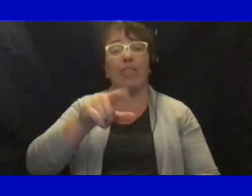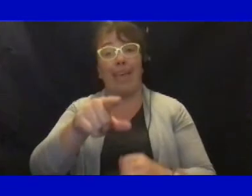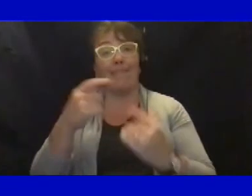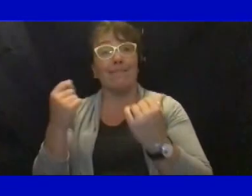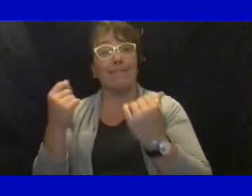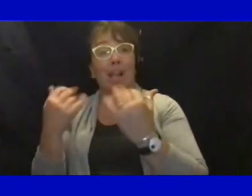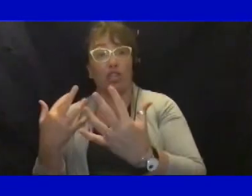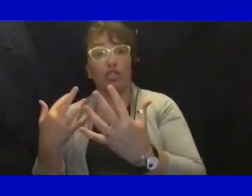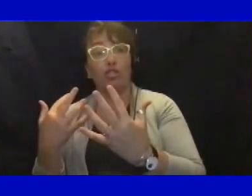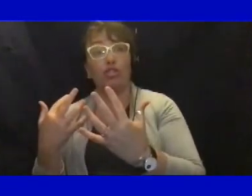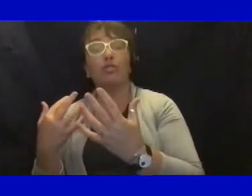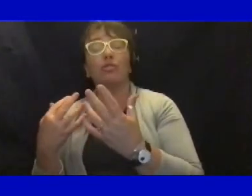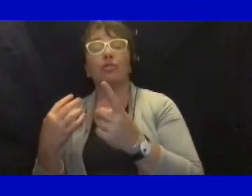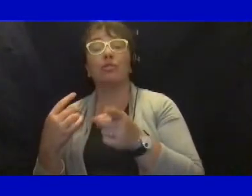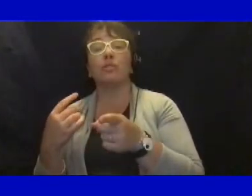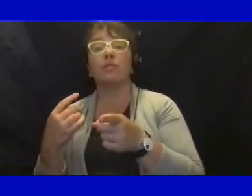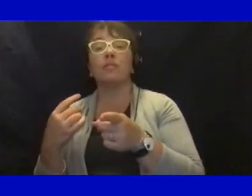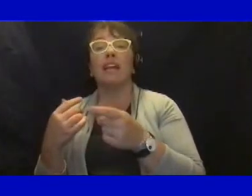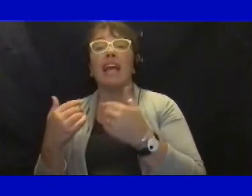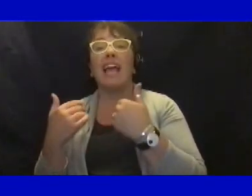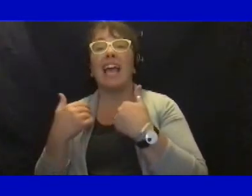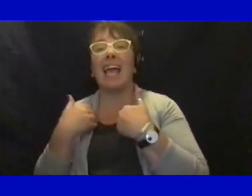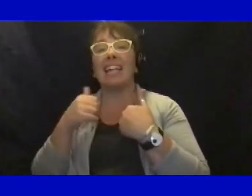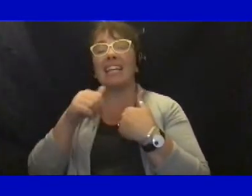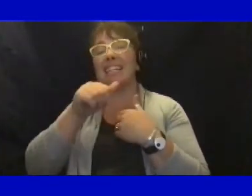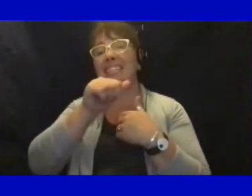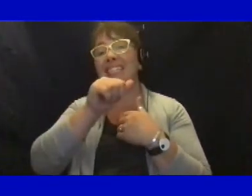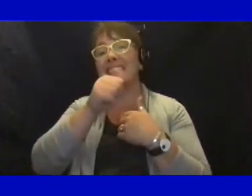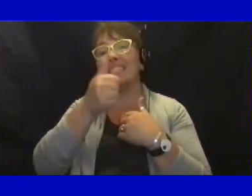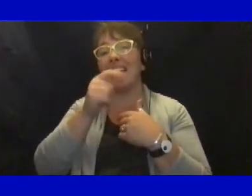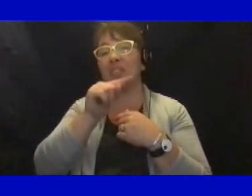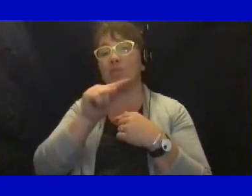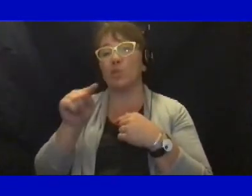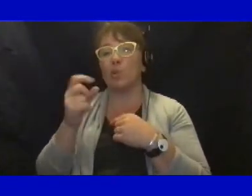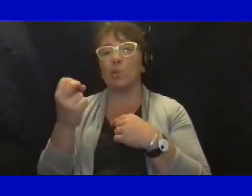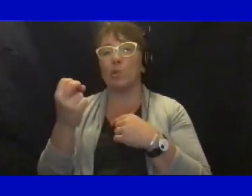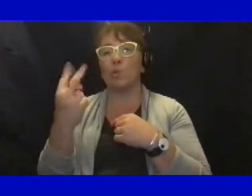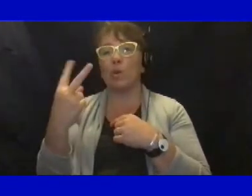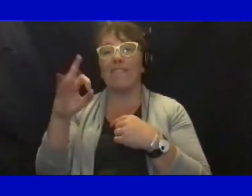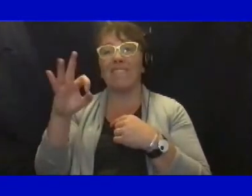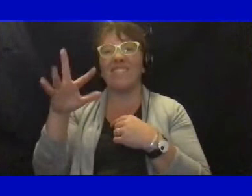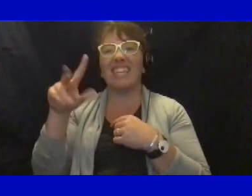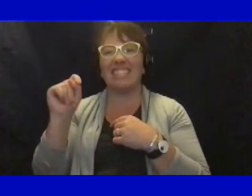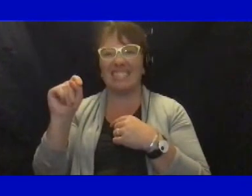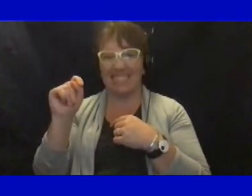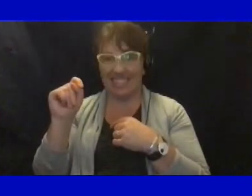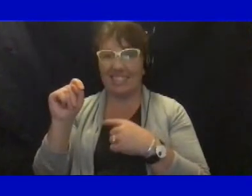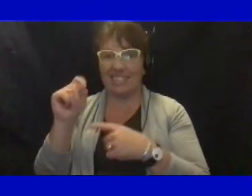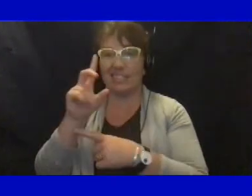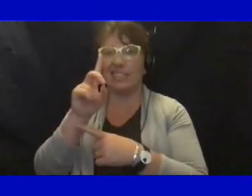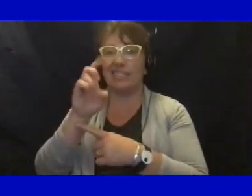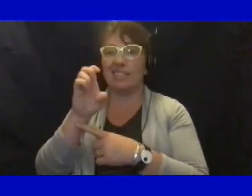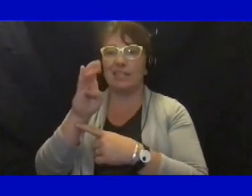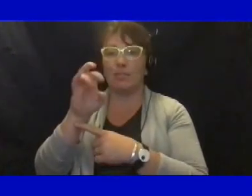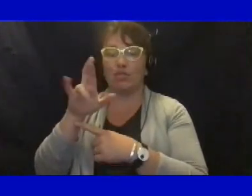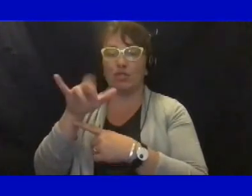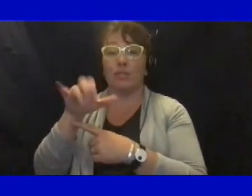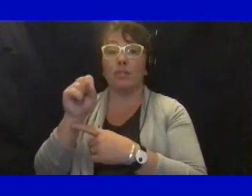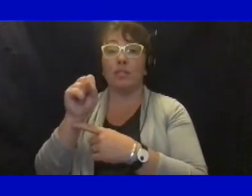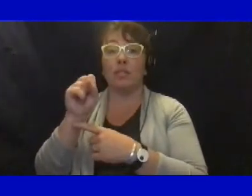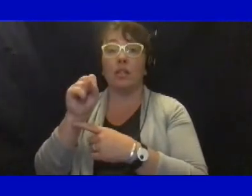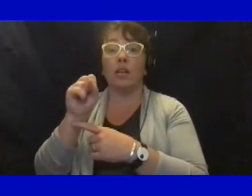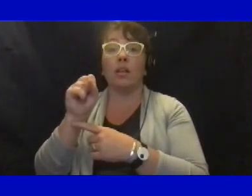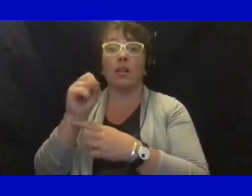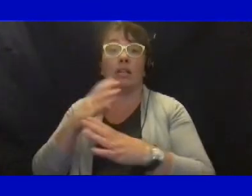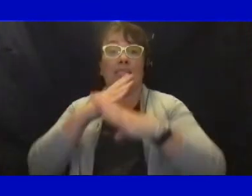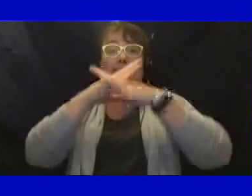brought 10 to 12 feet of mud, debris, rocks, closing Highway 38.